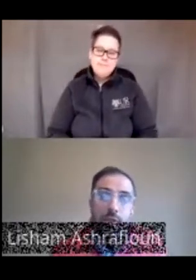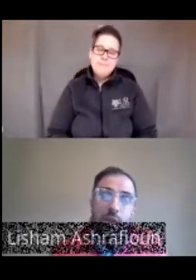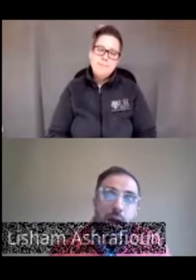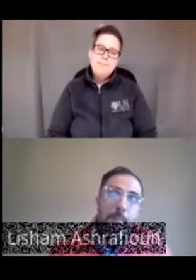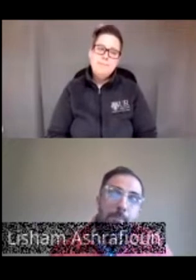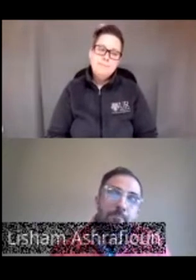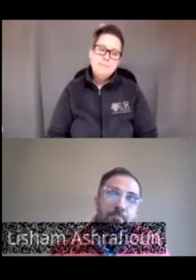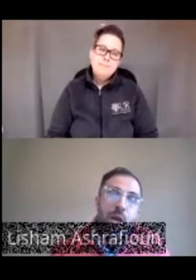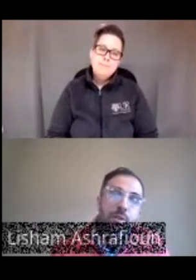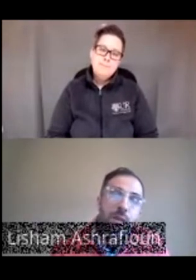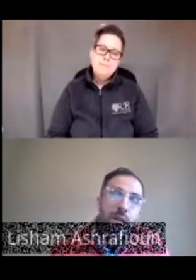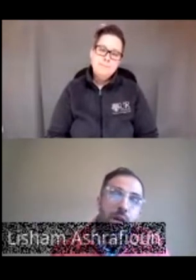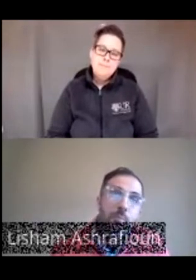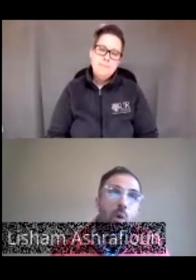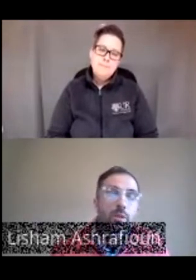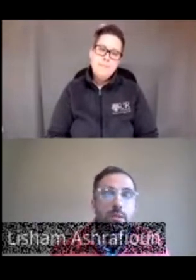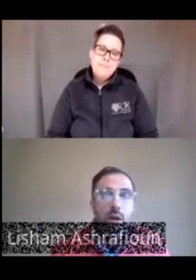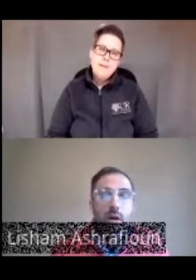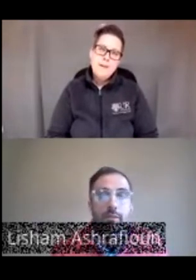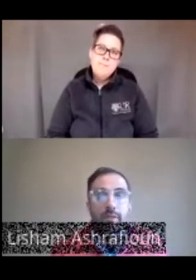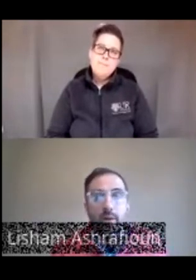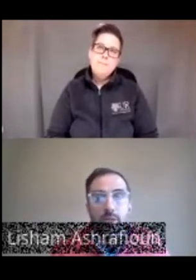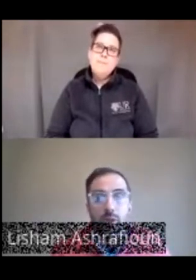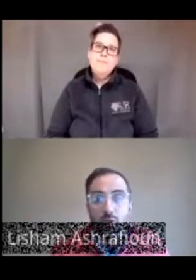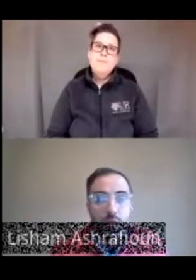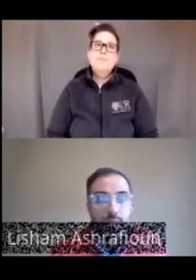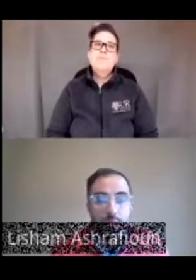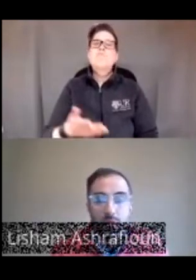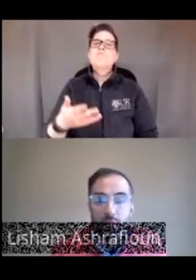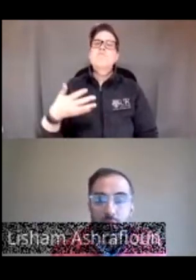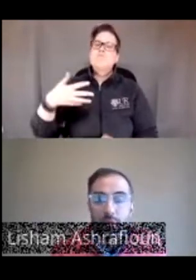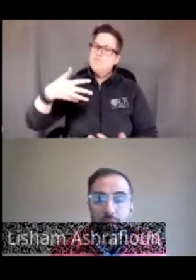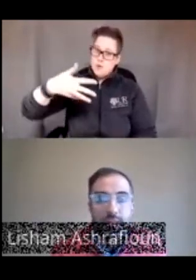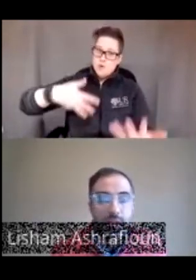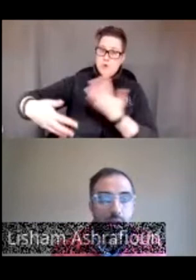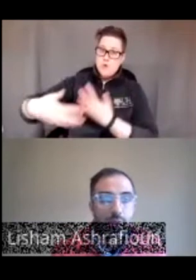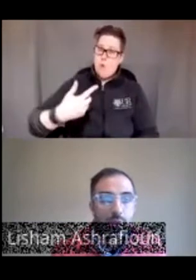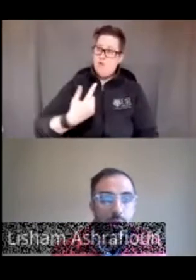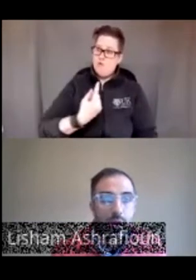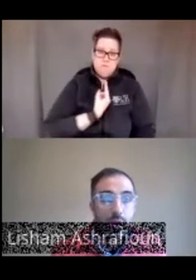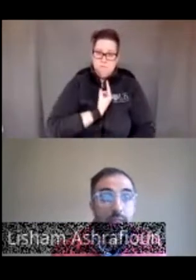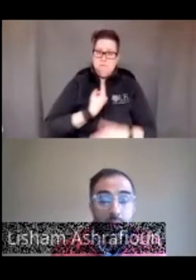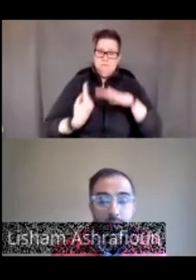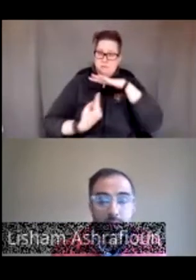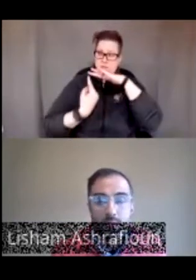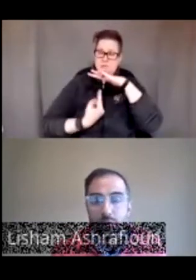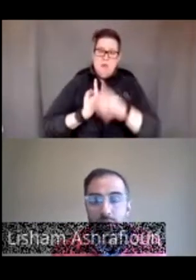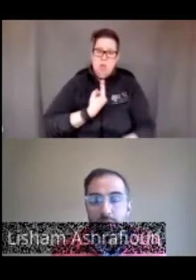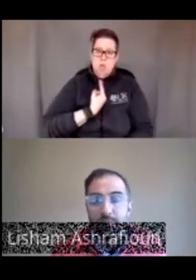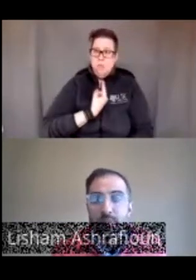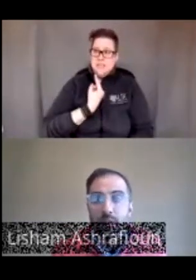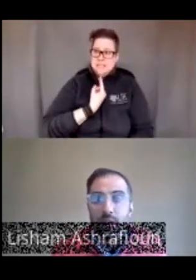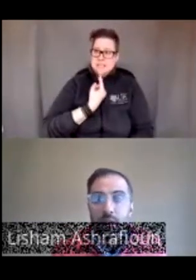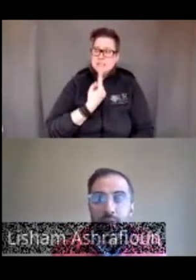Now, the importance of social isolation and loneliness in substance